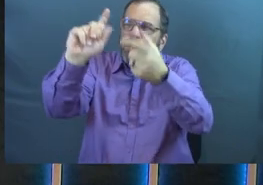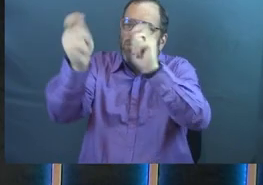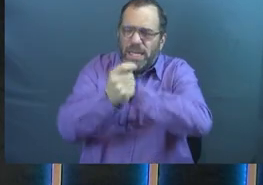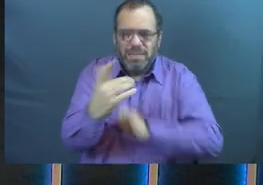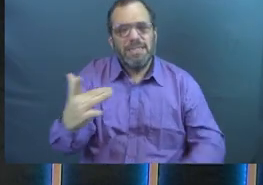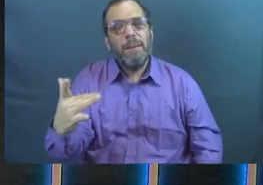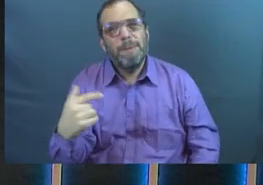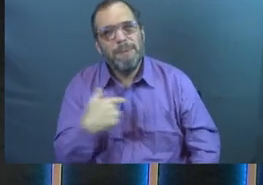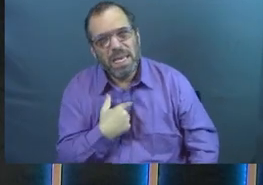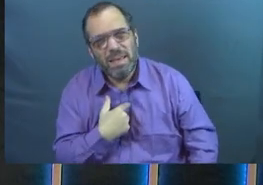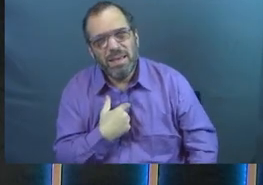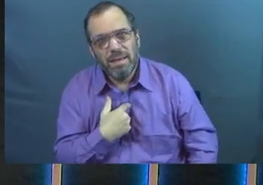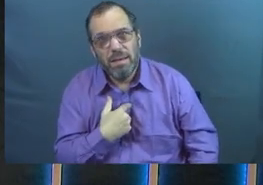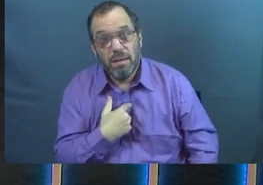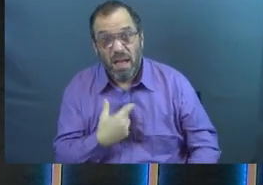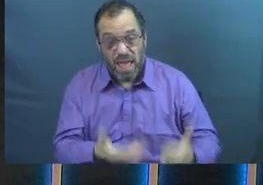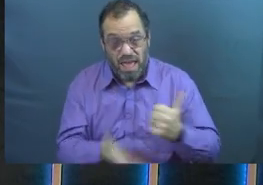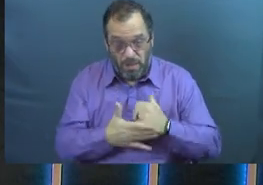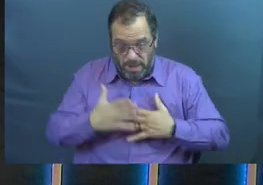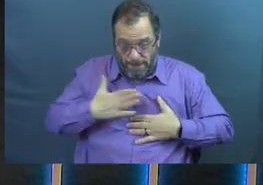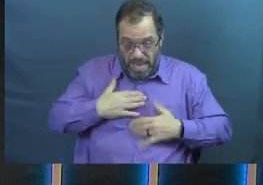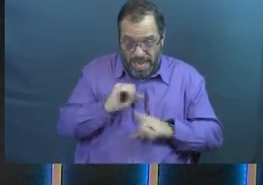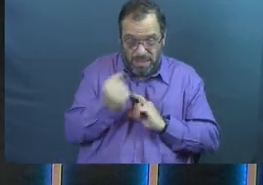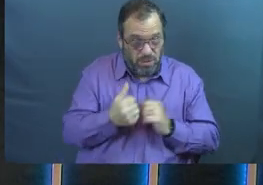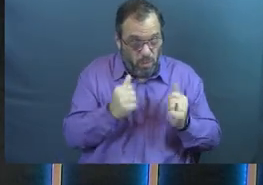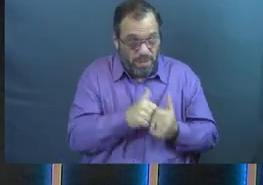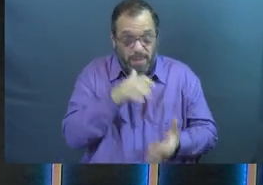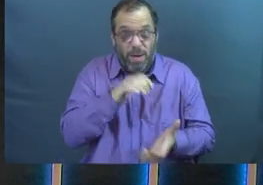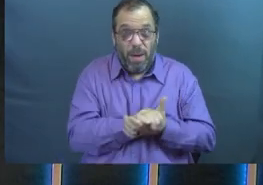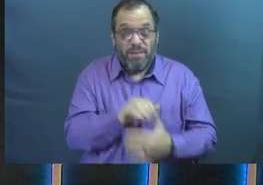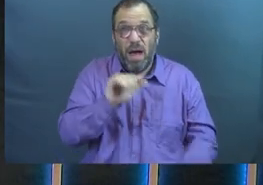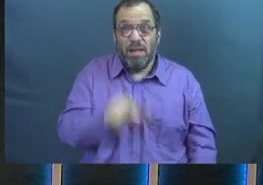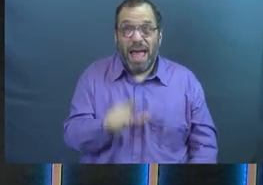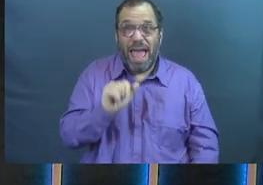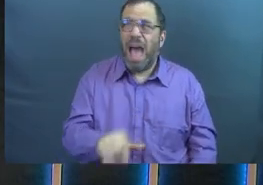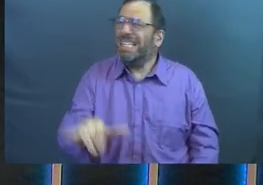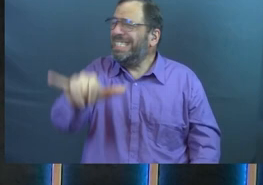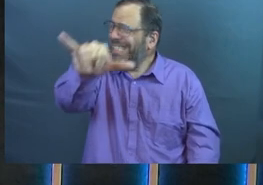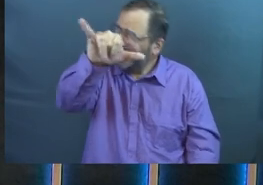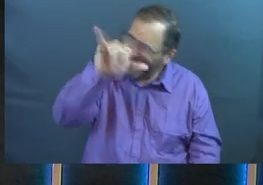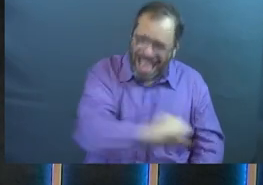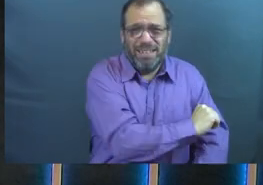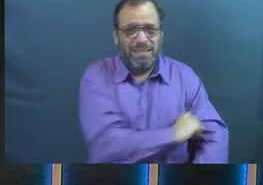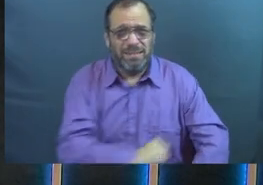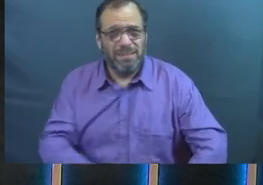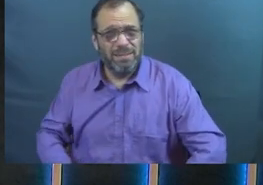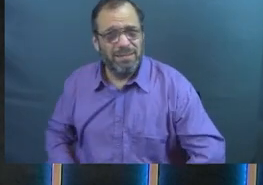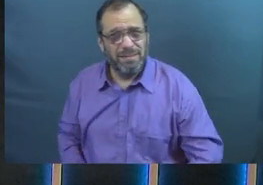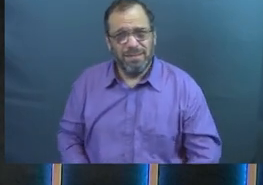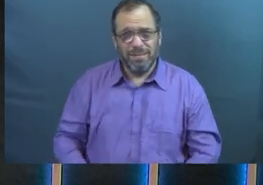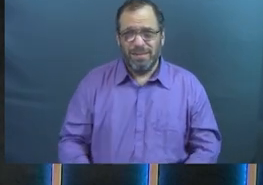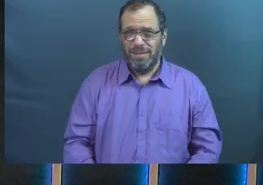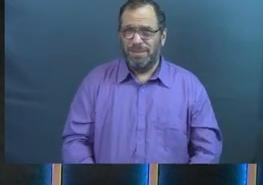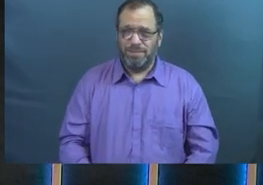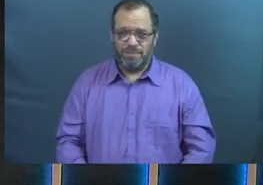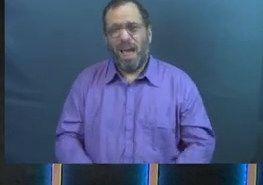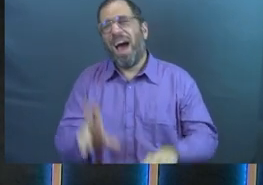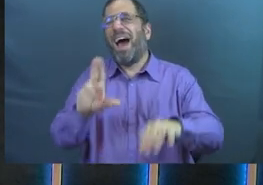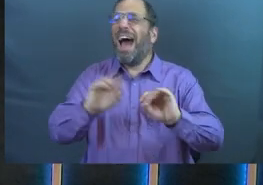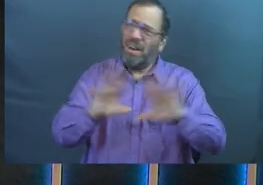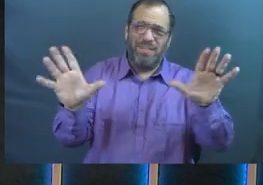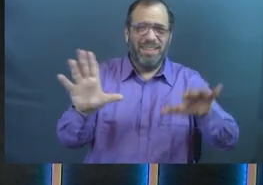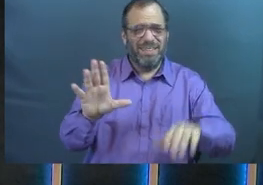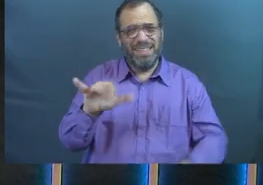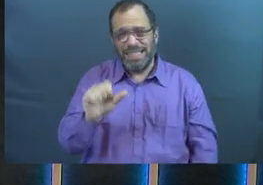me. And do you think that helps my situation with Linda? Heck yes, it does. Of course it